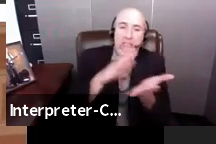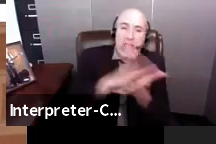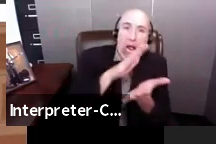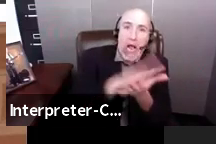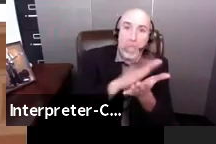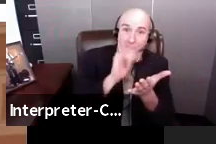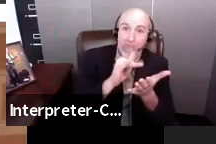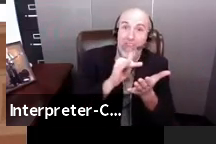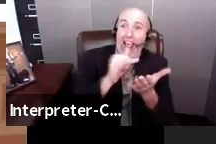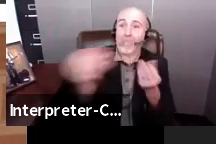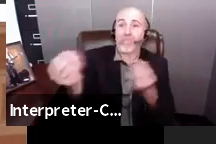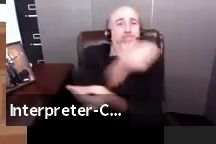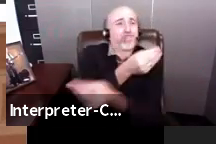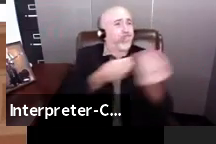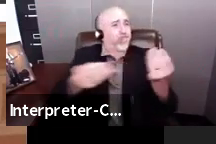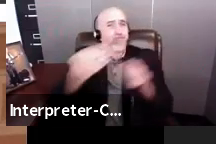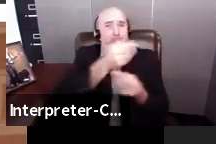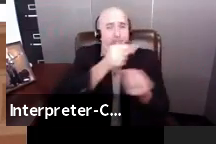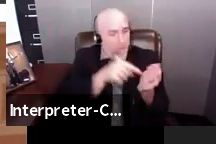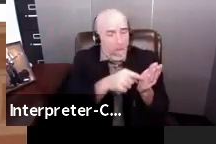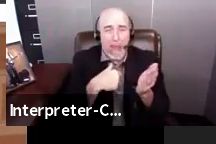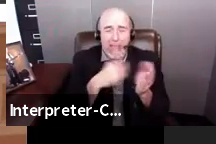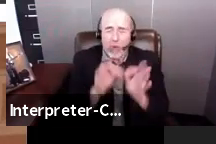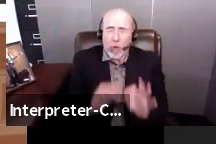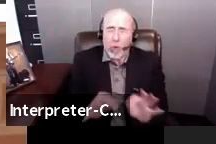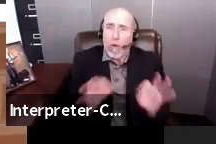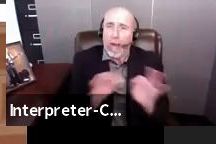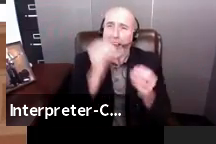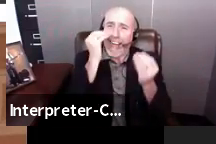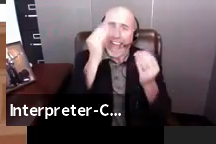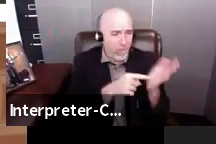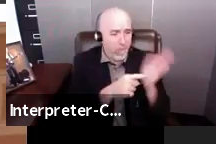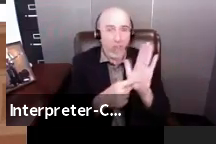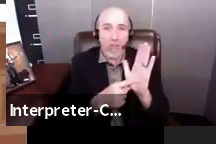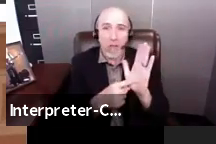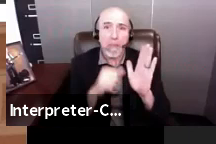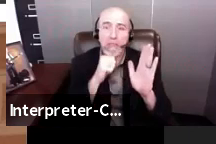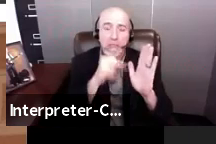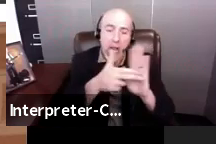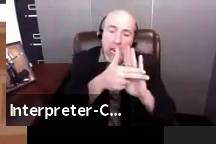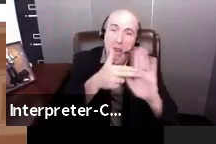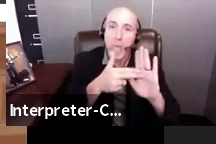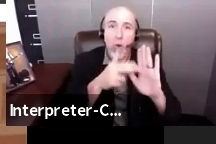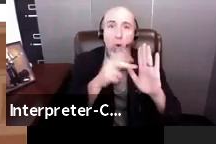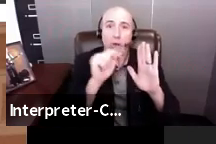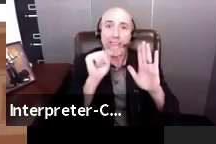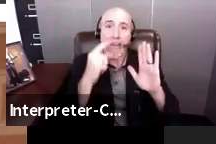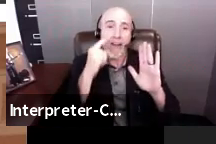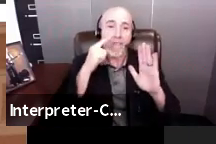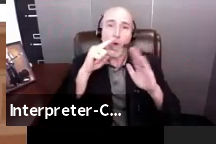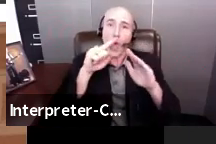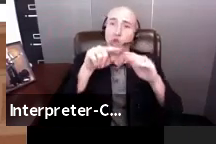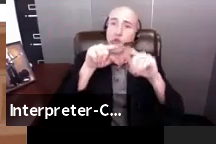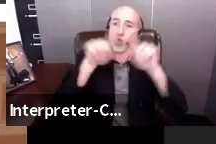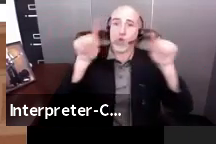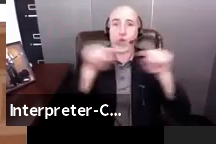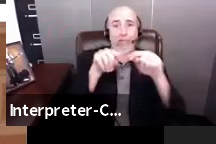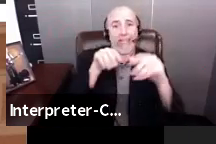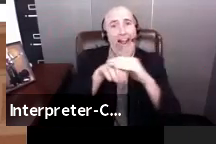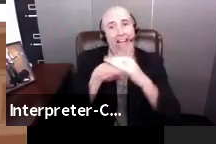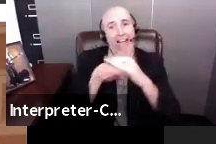are shared with critical information that are not tagged for screen access technology or that are